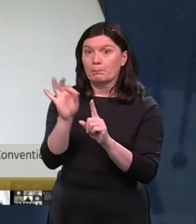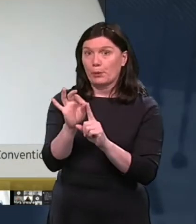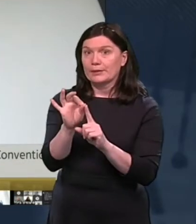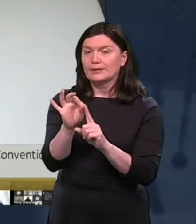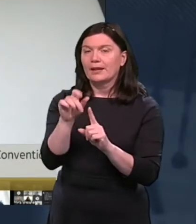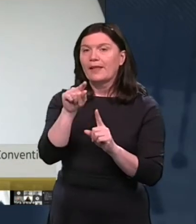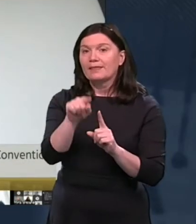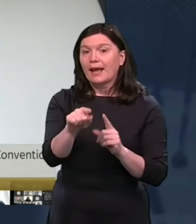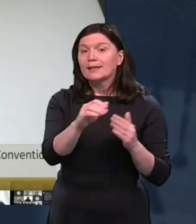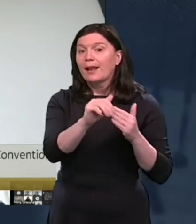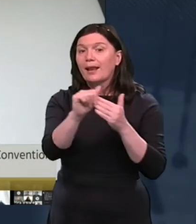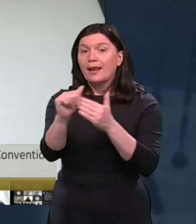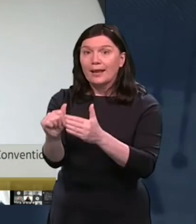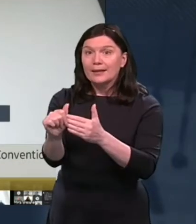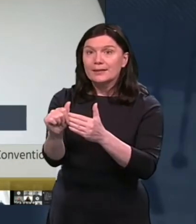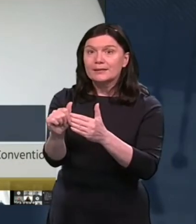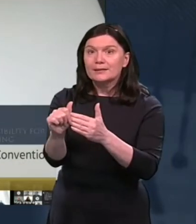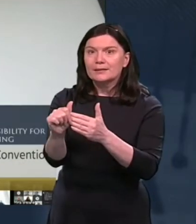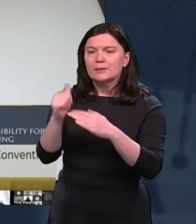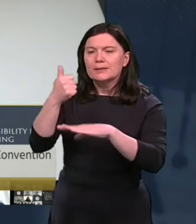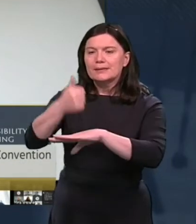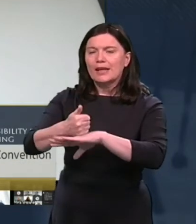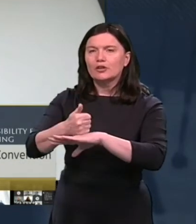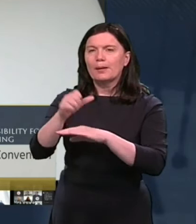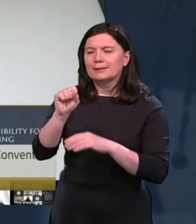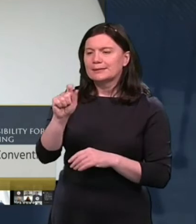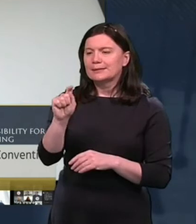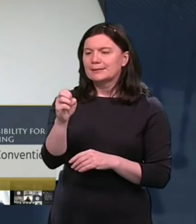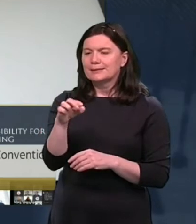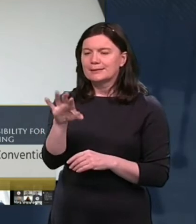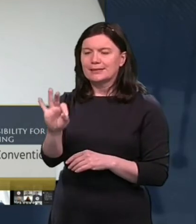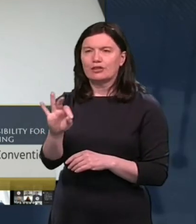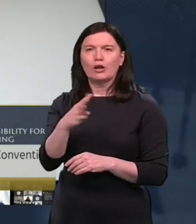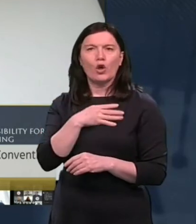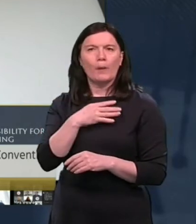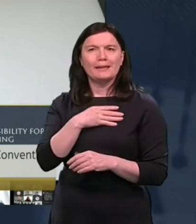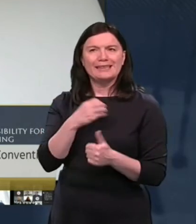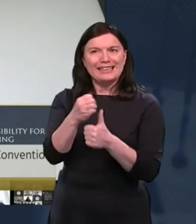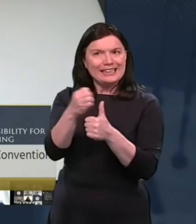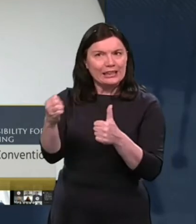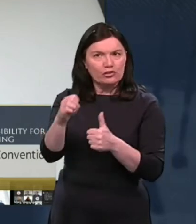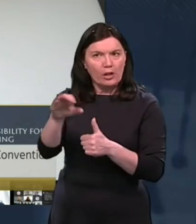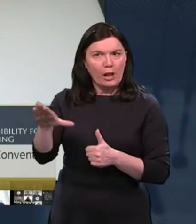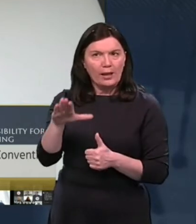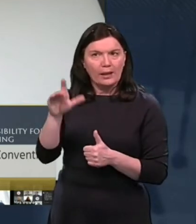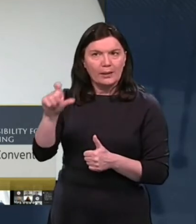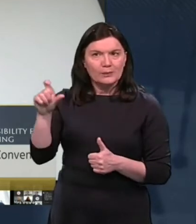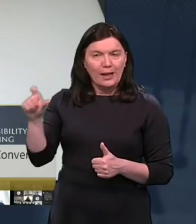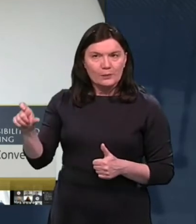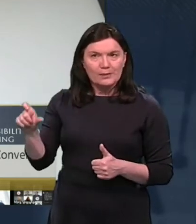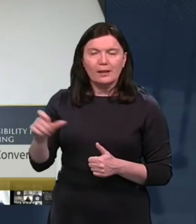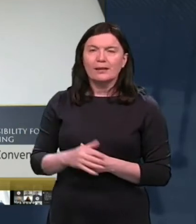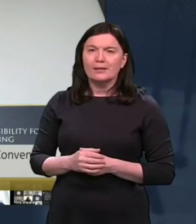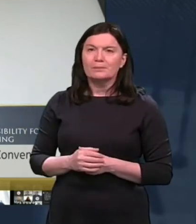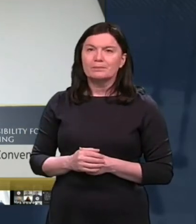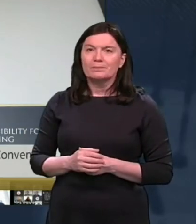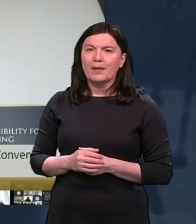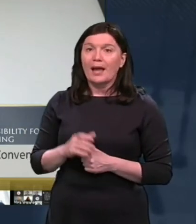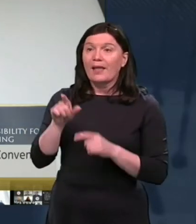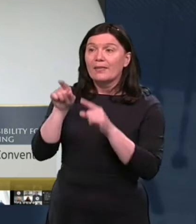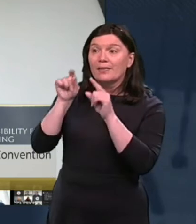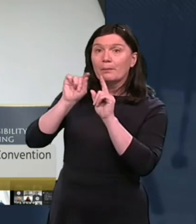to the establishment of a steering committee within each of the local authorities. But secondly to that, but also it placed an